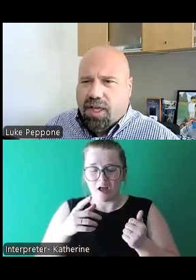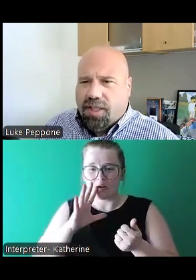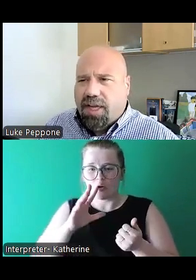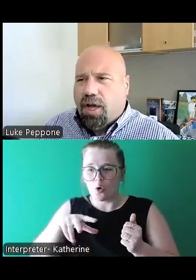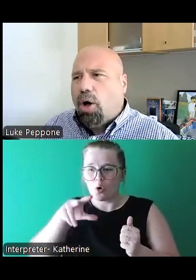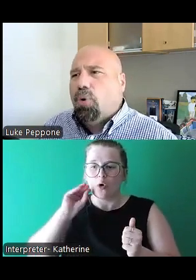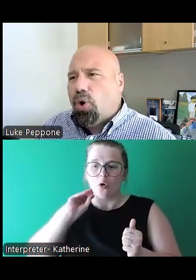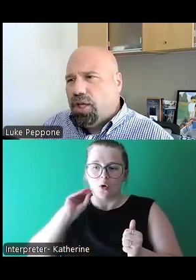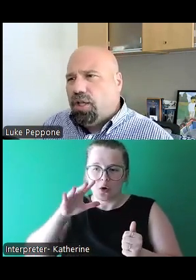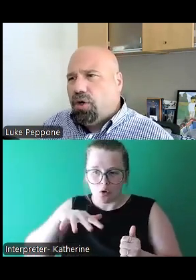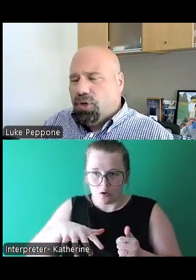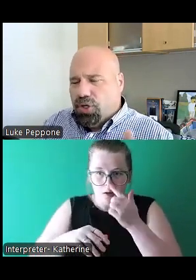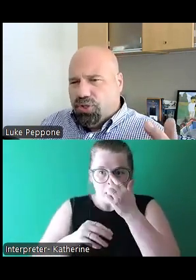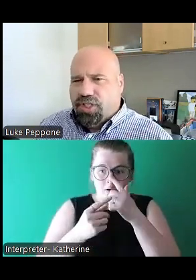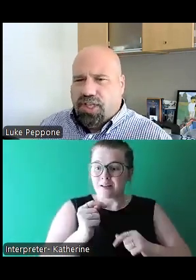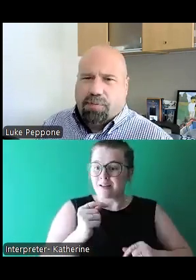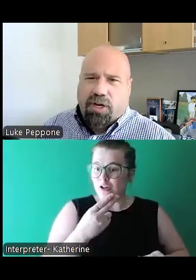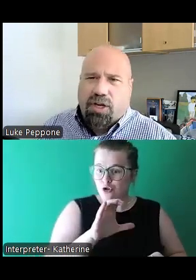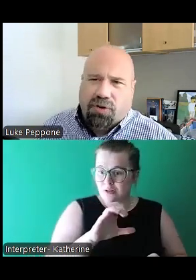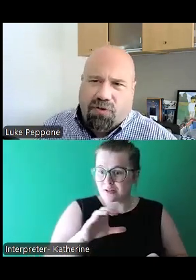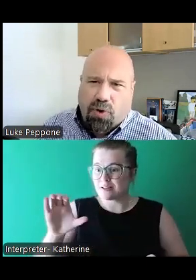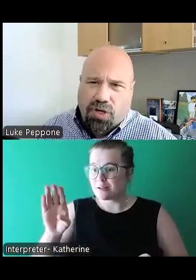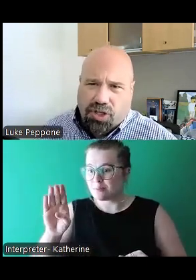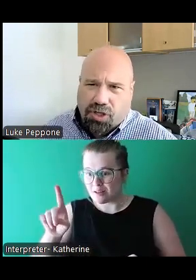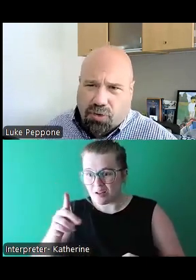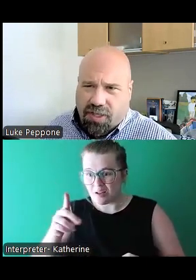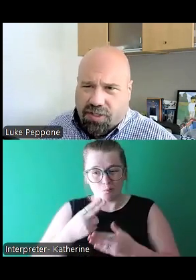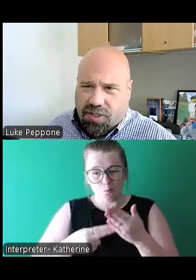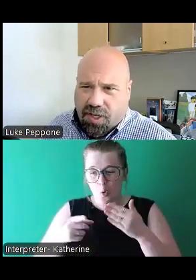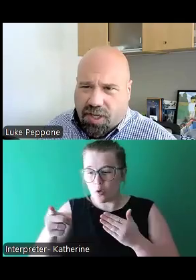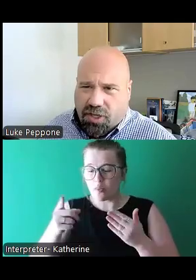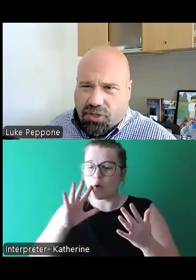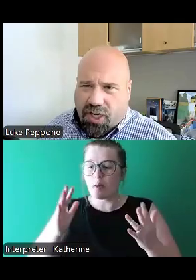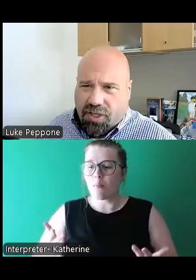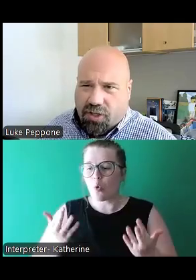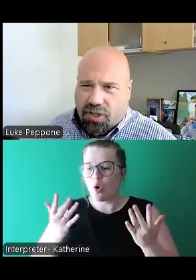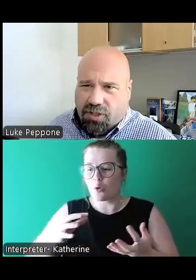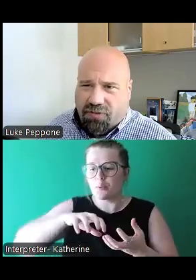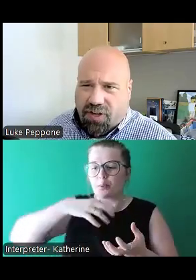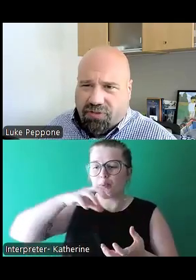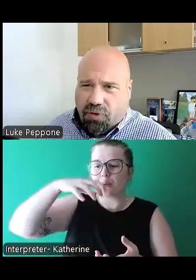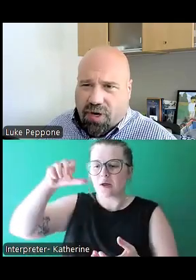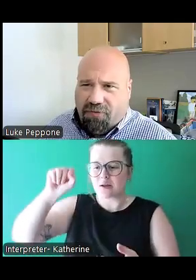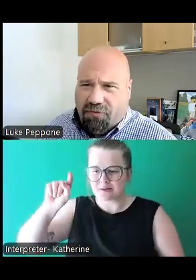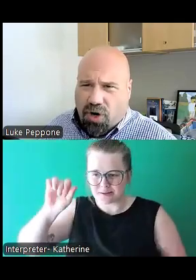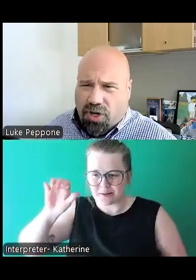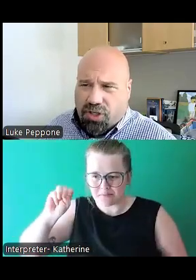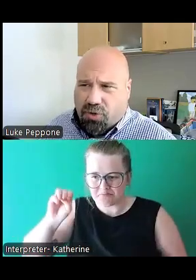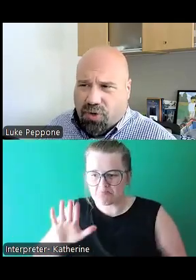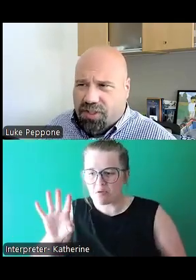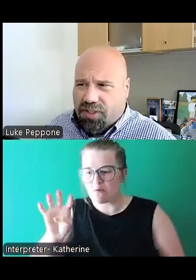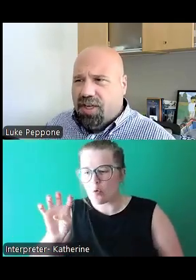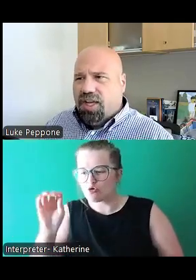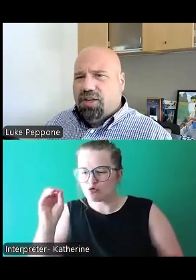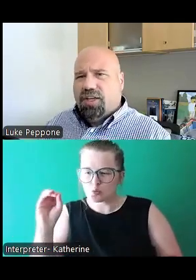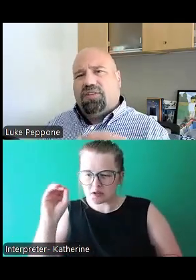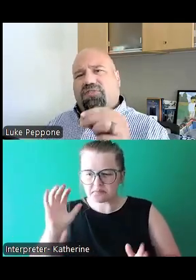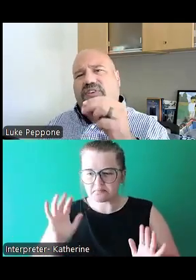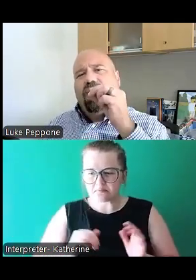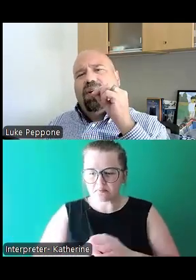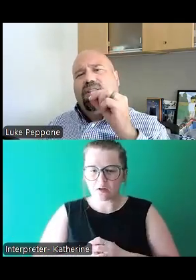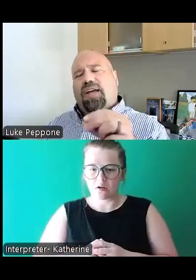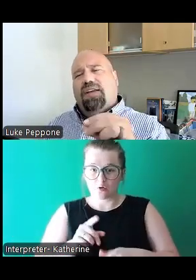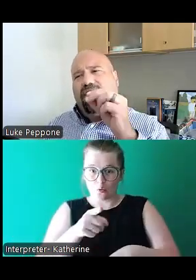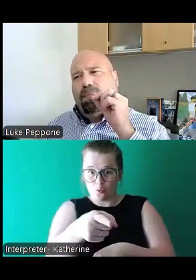CBD, they all boil or produce steam at under 400 degrees. You set your little device for around 400 degrees, and you get